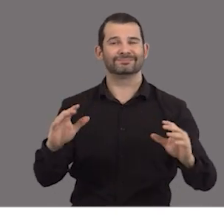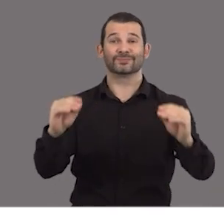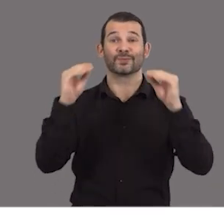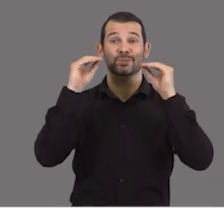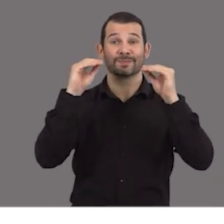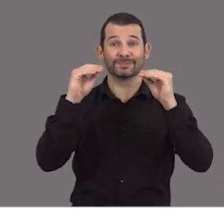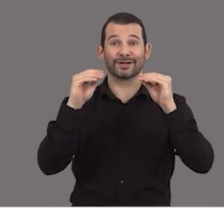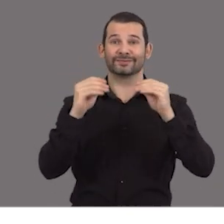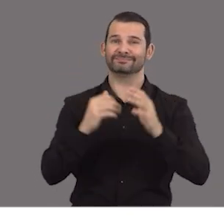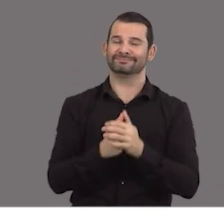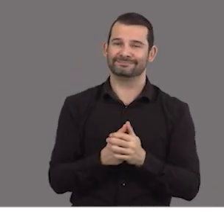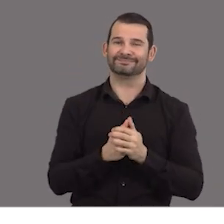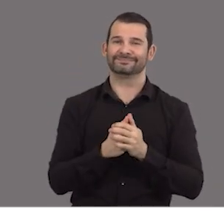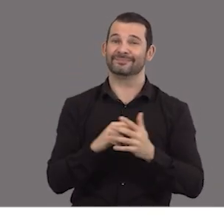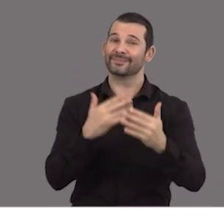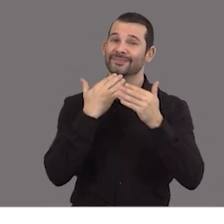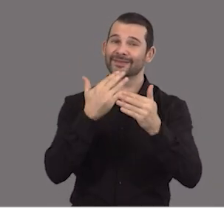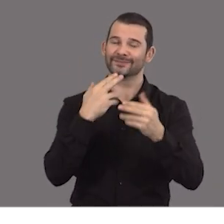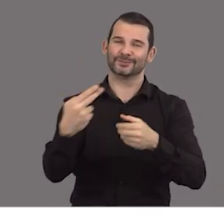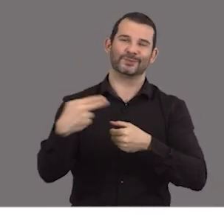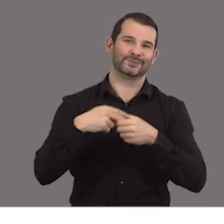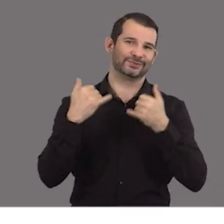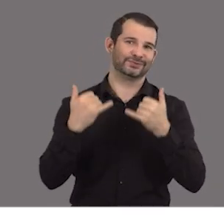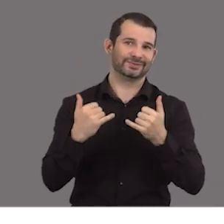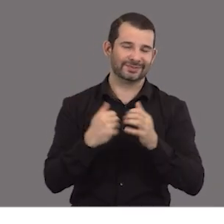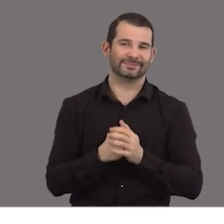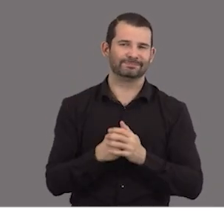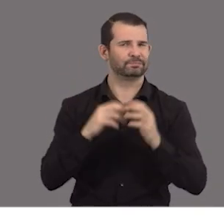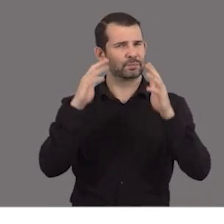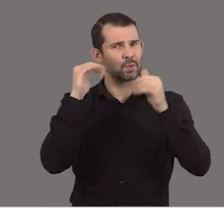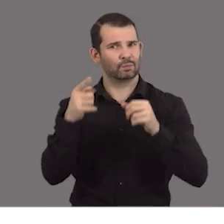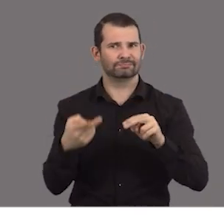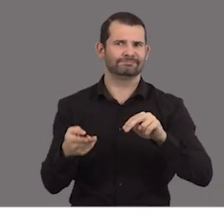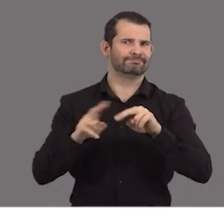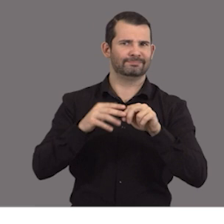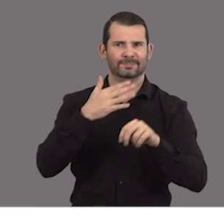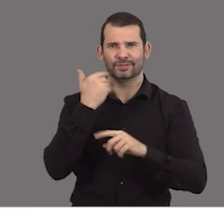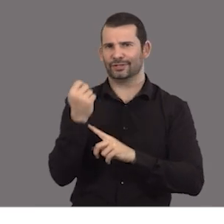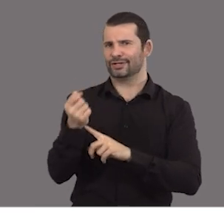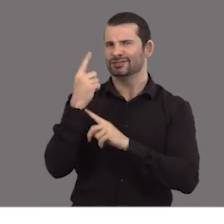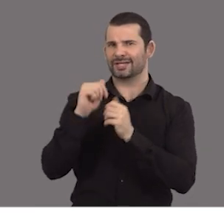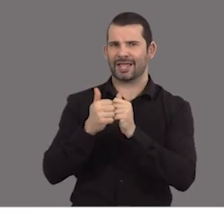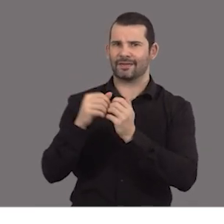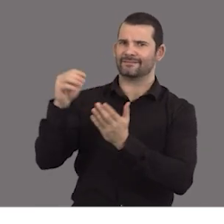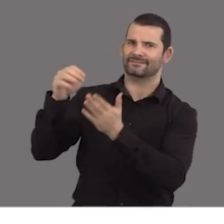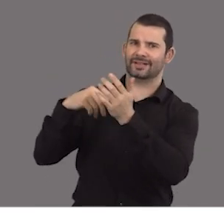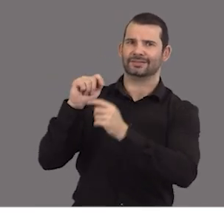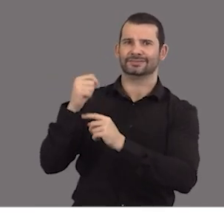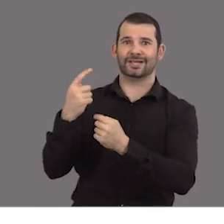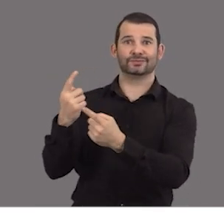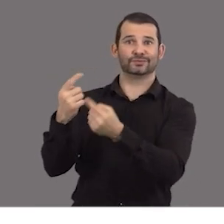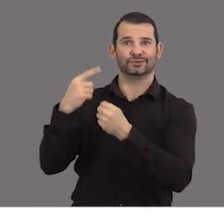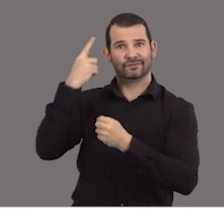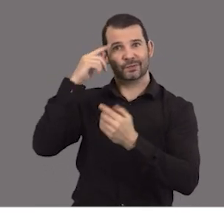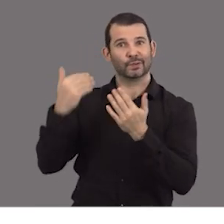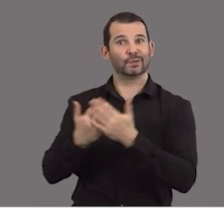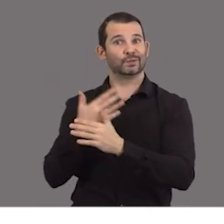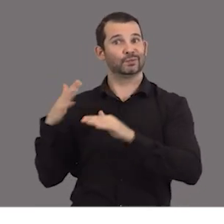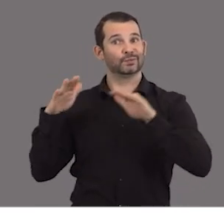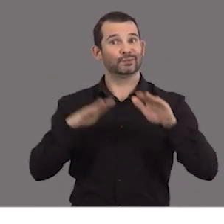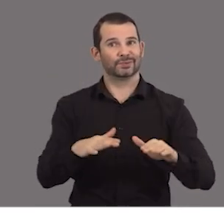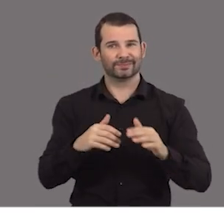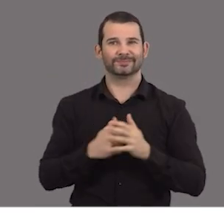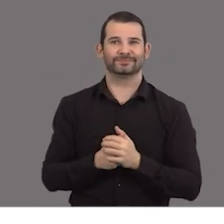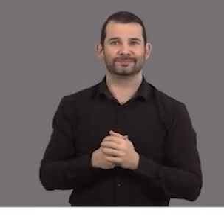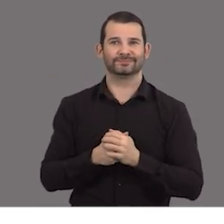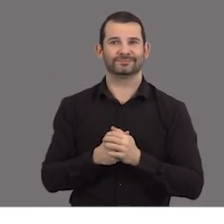This is the end of the webinar. Thank you for joining us today. We hope you gained a better understanding of how to file tax returns for a